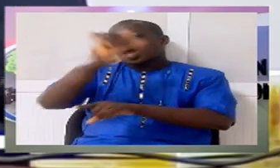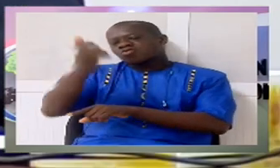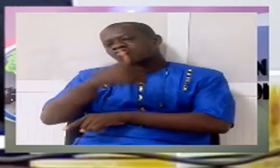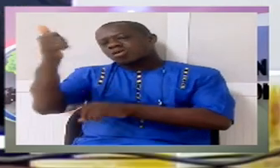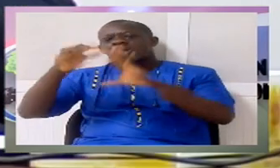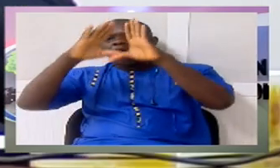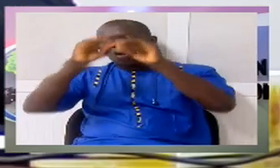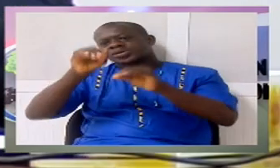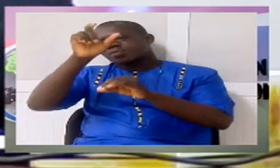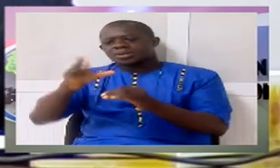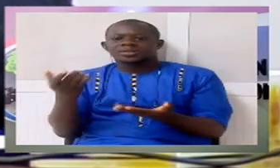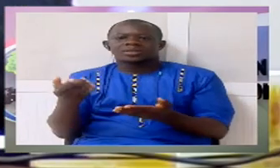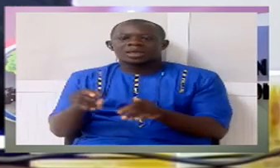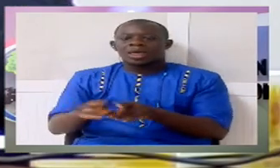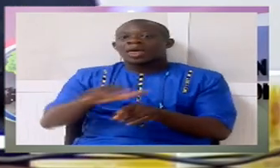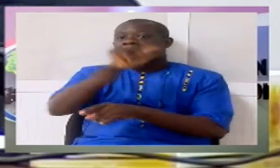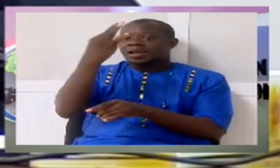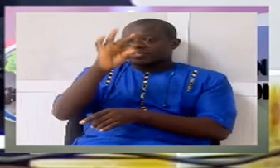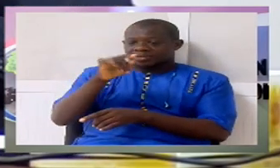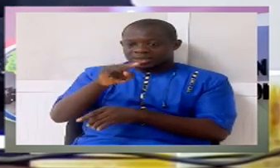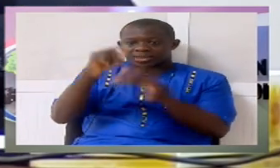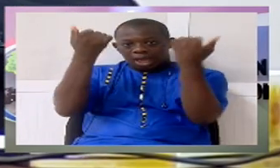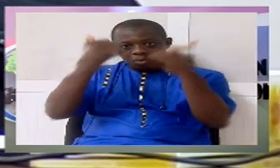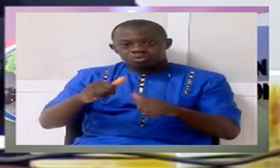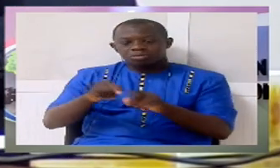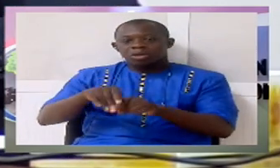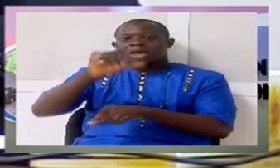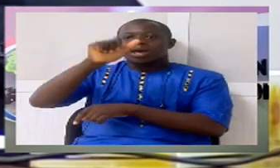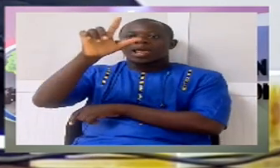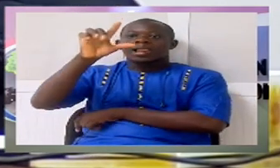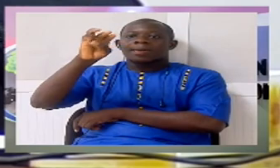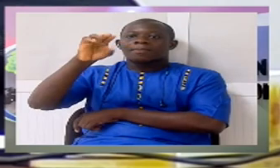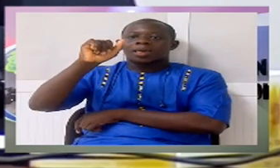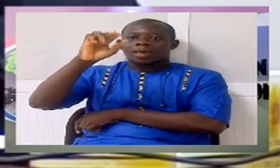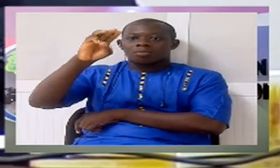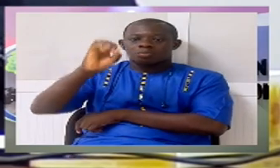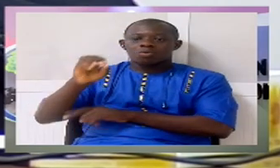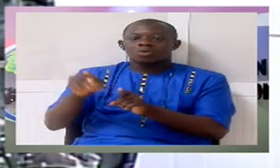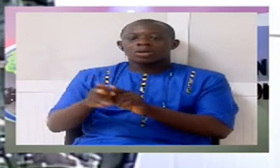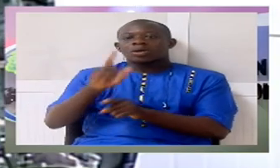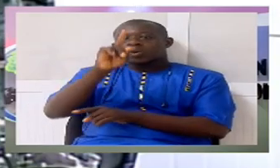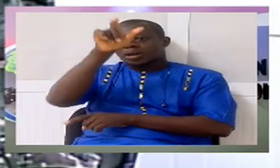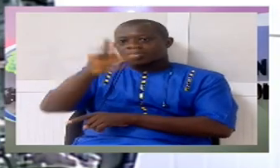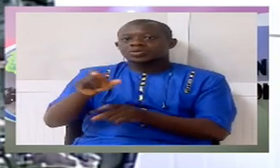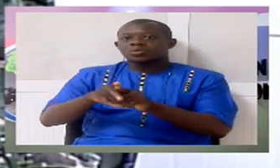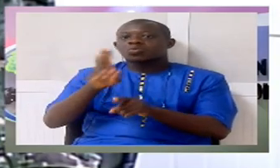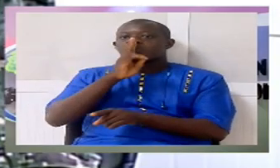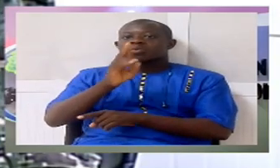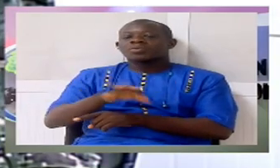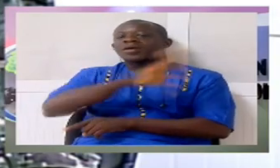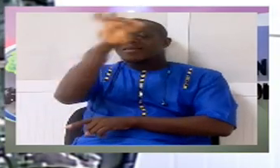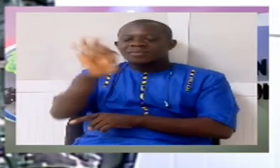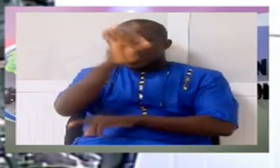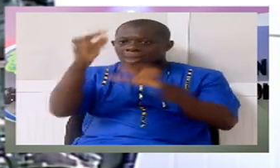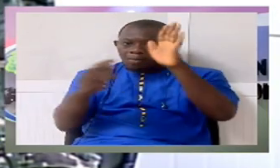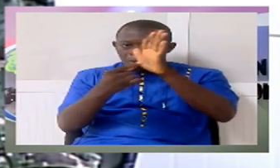But even at that, Almamo was one of the main office personnel